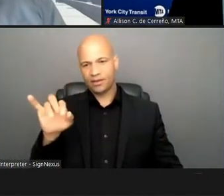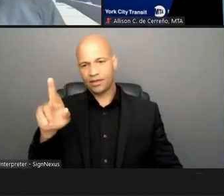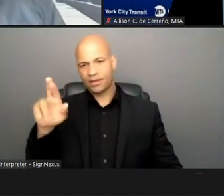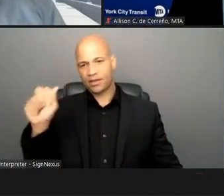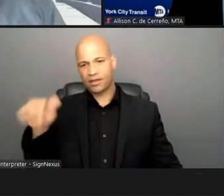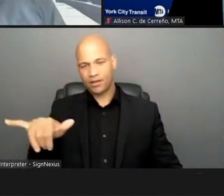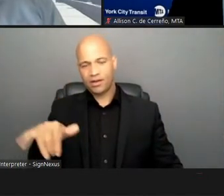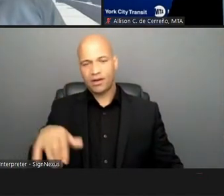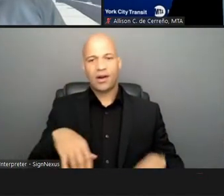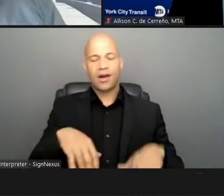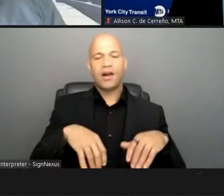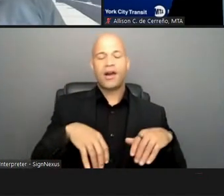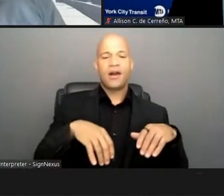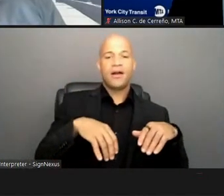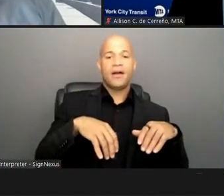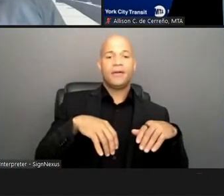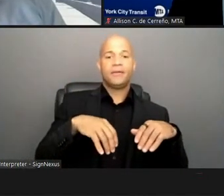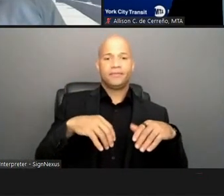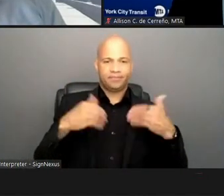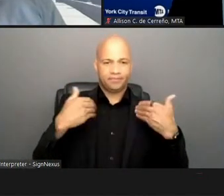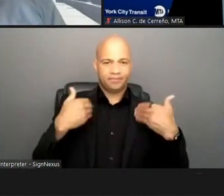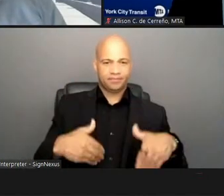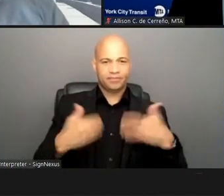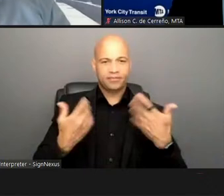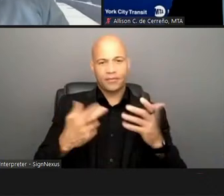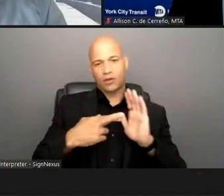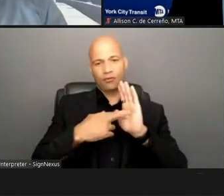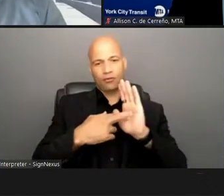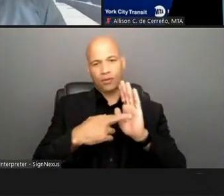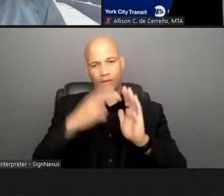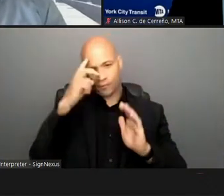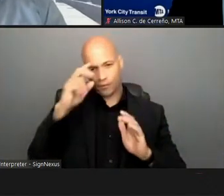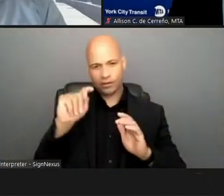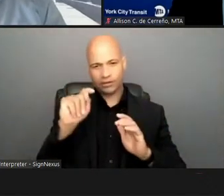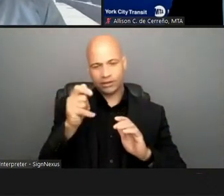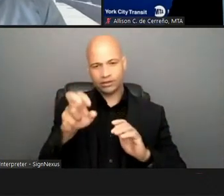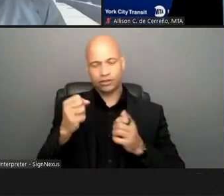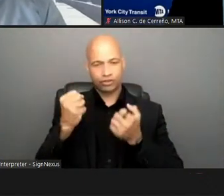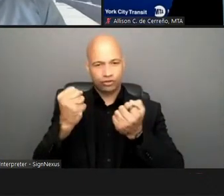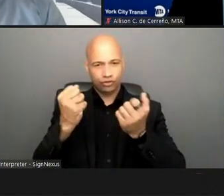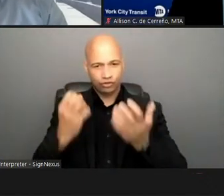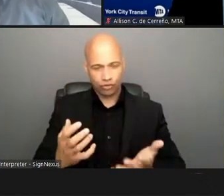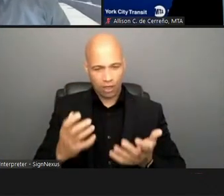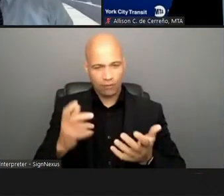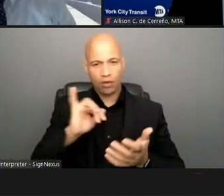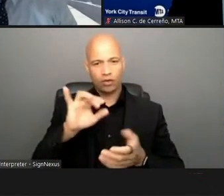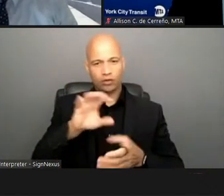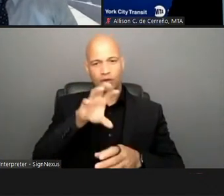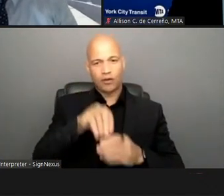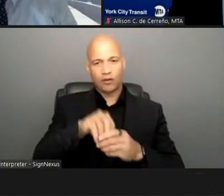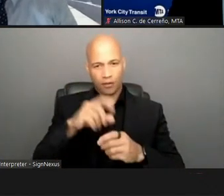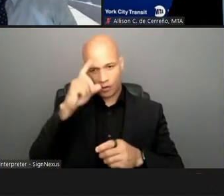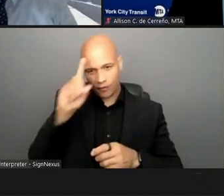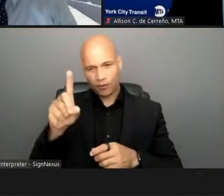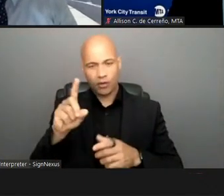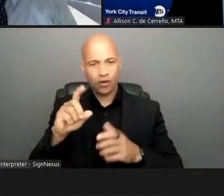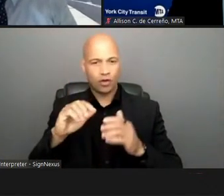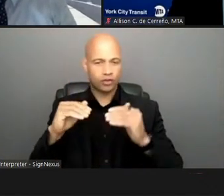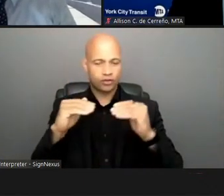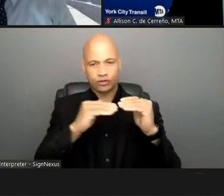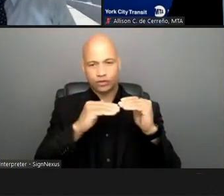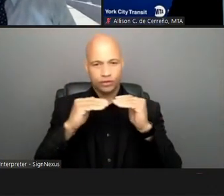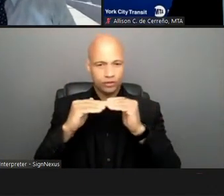organization based on the Bronx for taxi drivers also I'm part of the Coalition of justice for apps